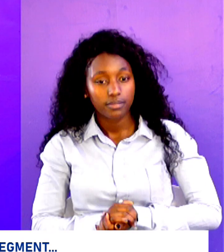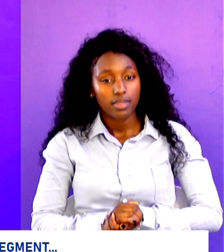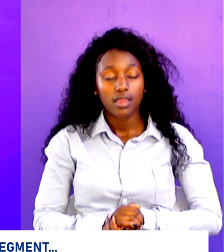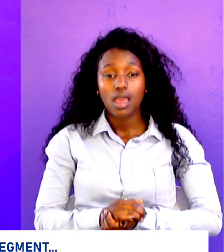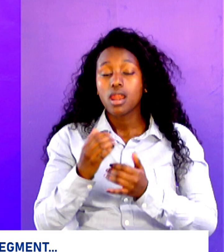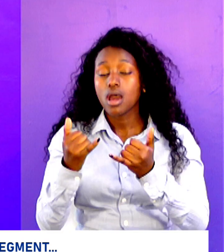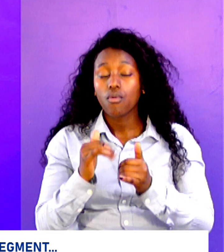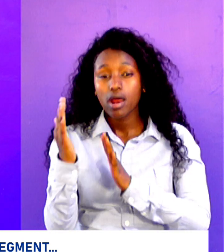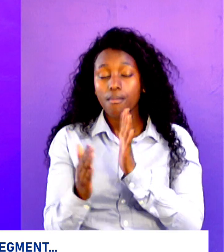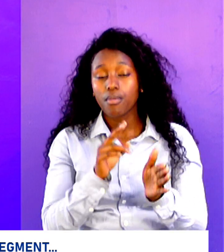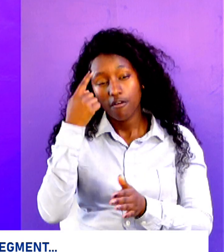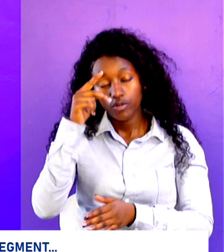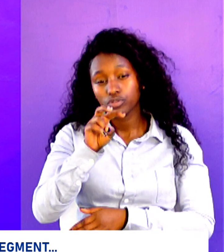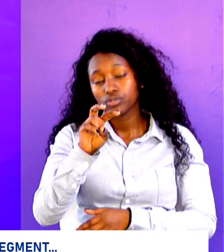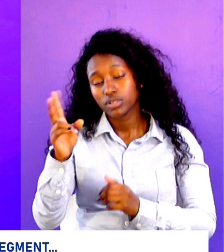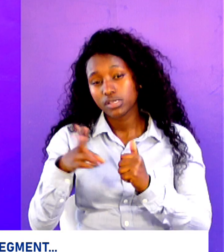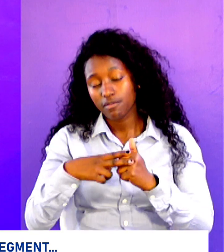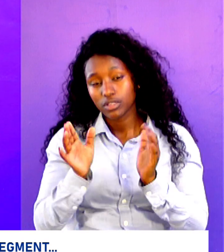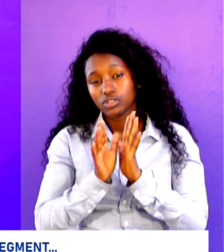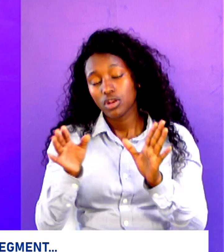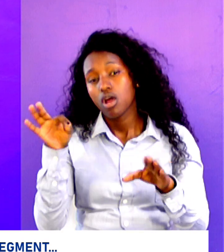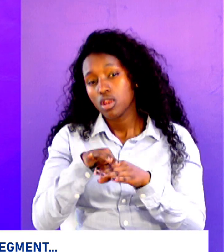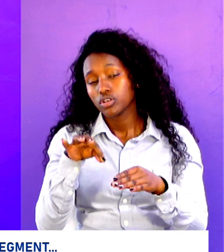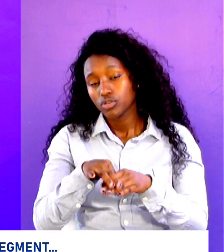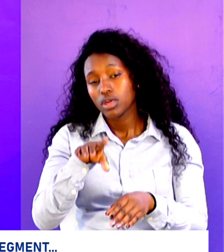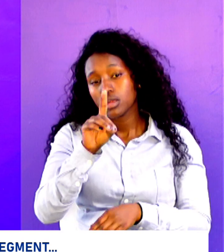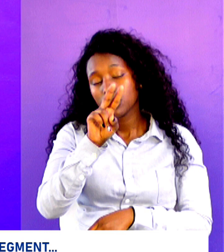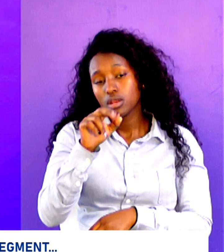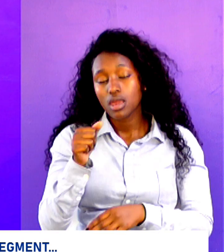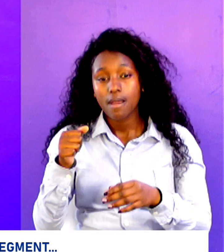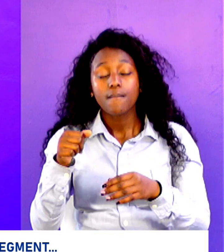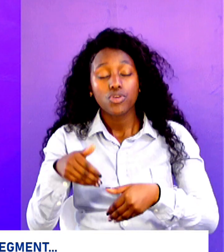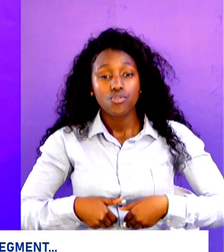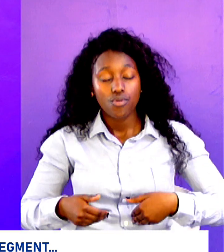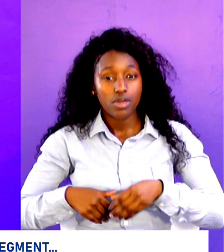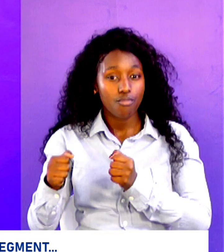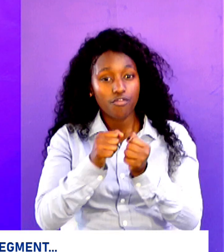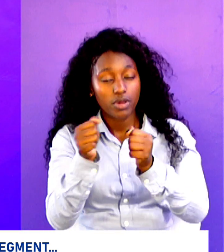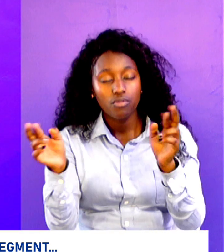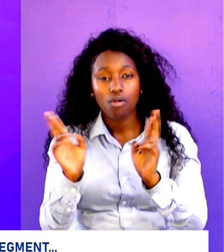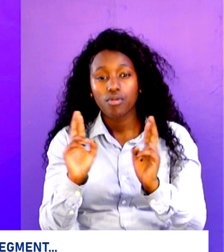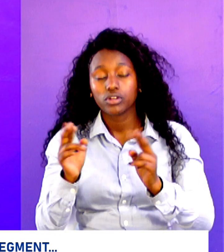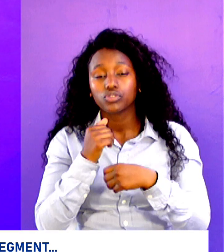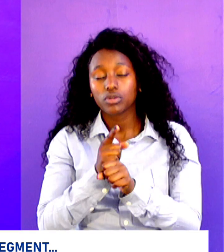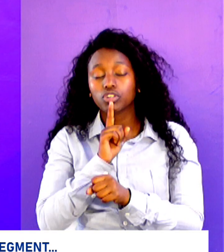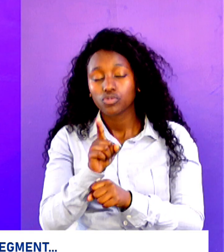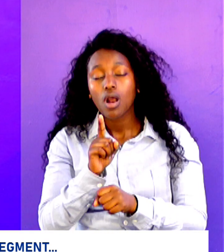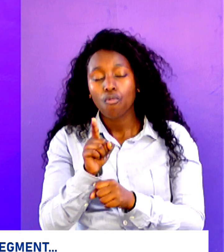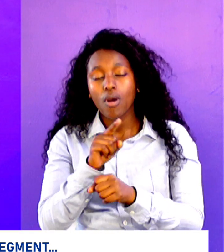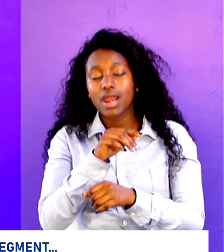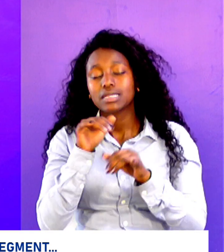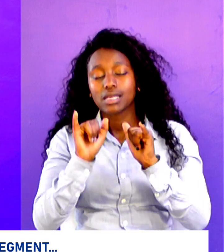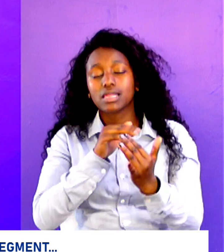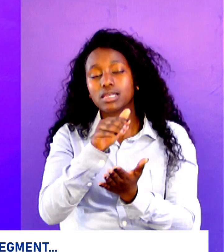for the 2027 general elections, the DNA Youth Movement is expected to play a central role in